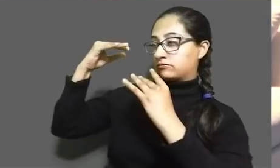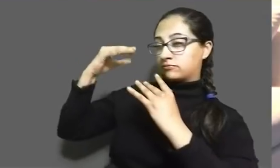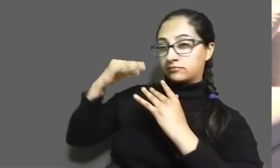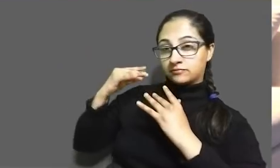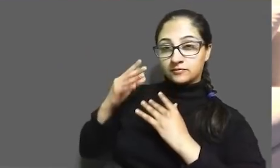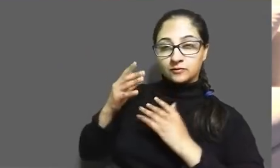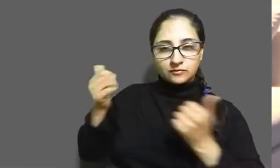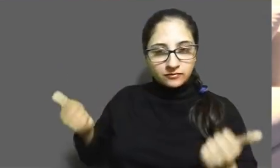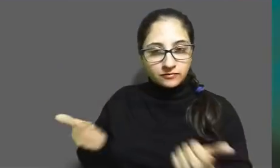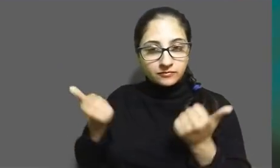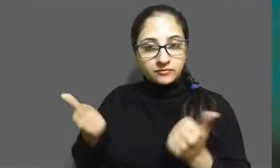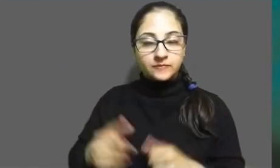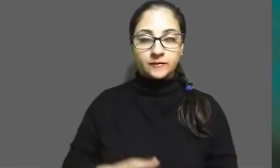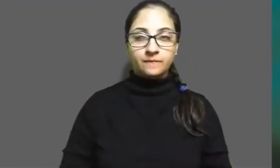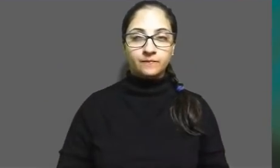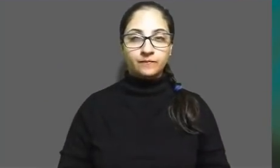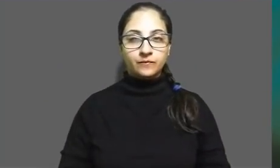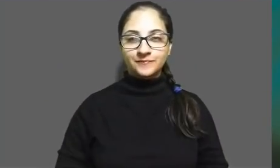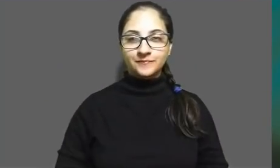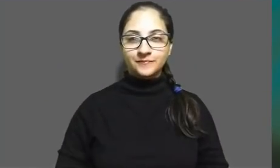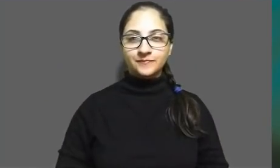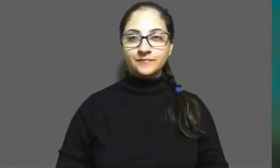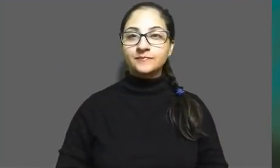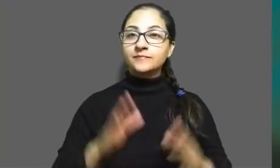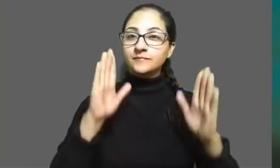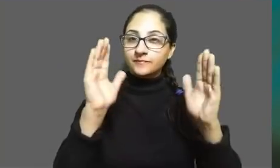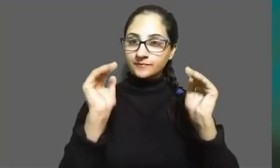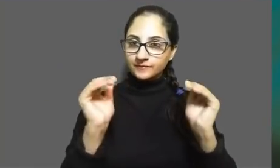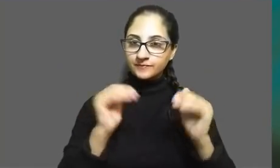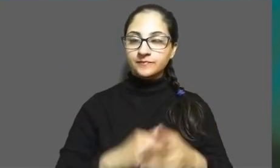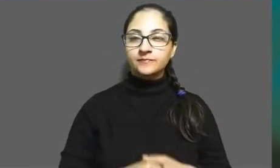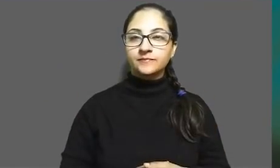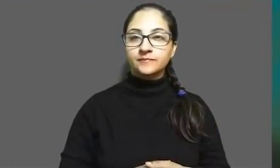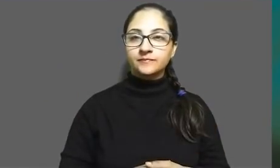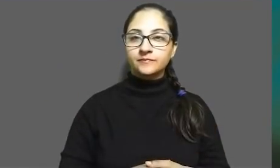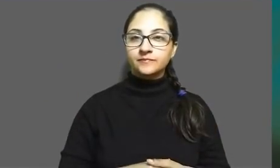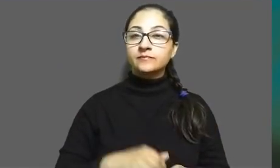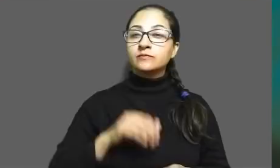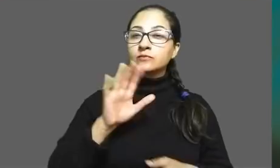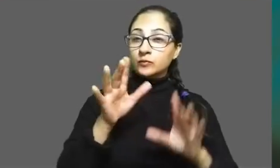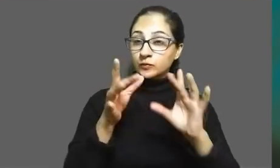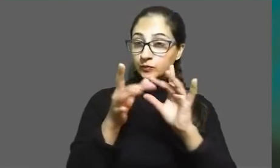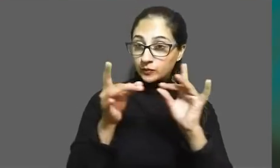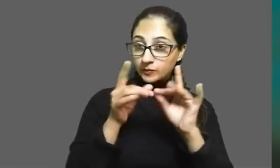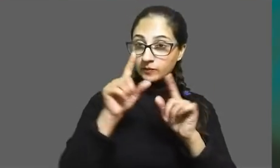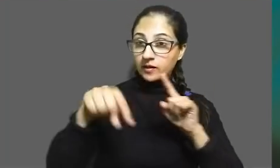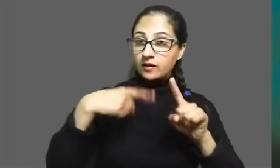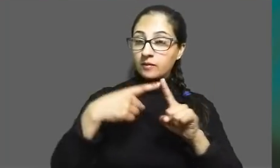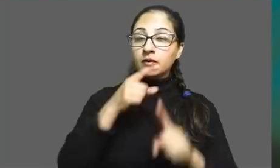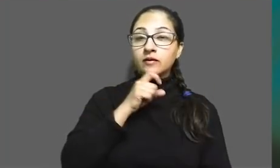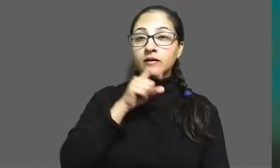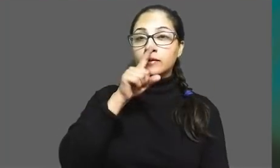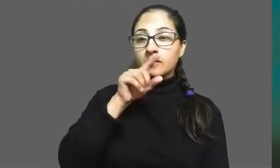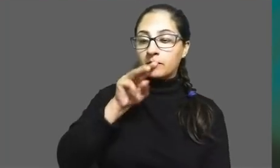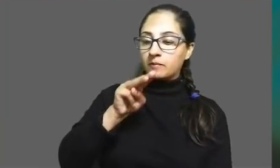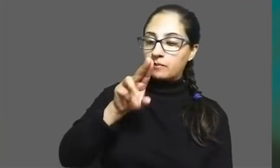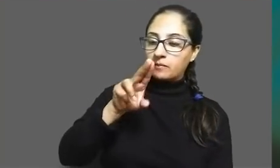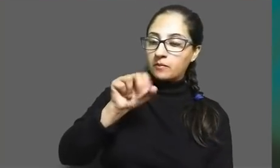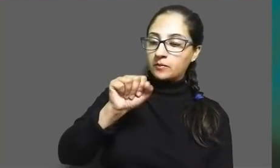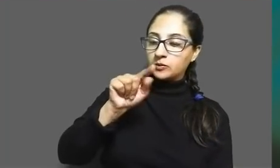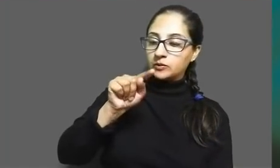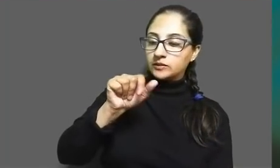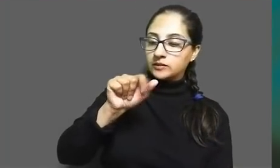prayer can be. Your reference to the teachings of Imam Mustan Sirbila was